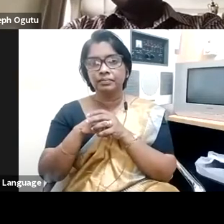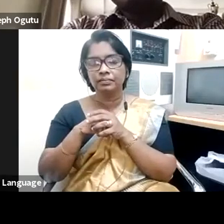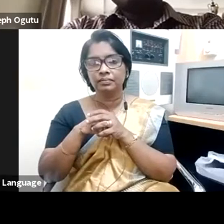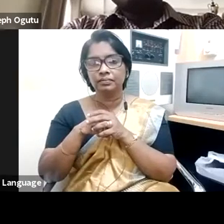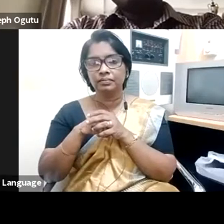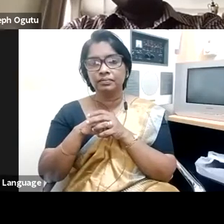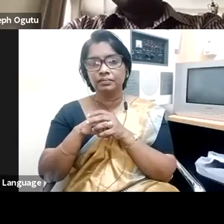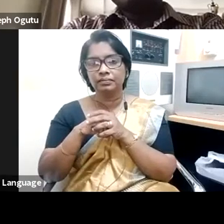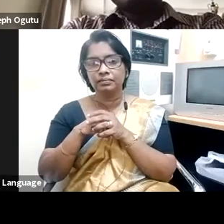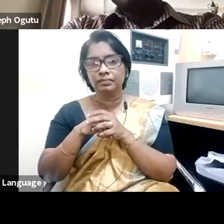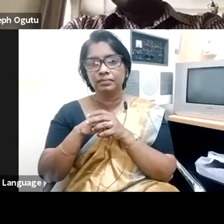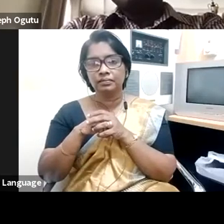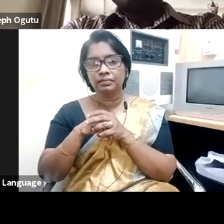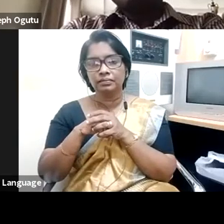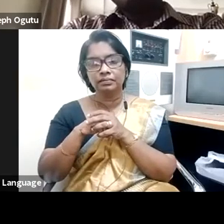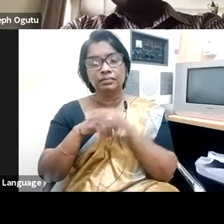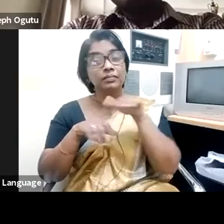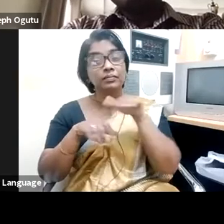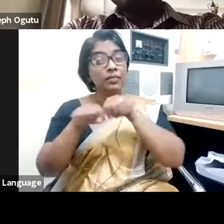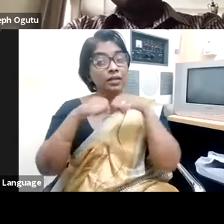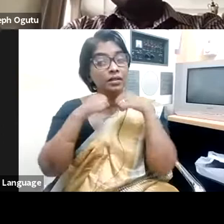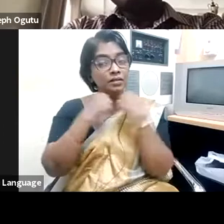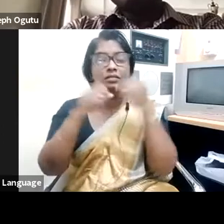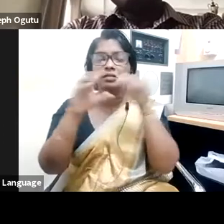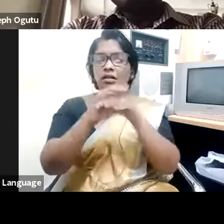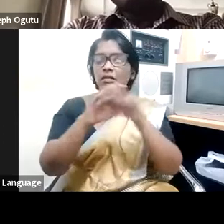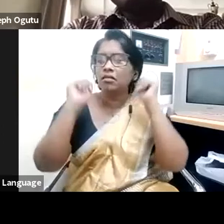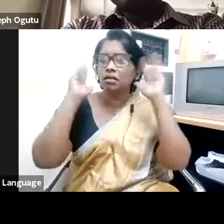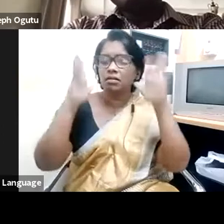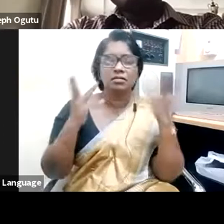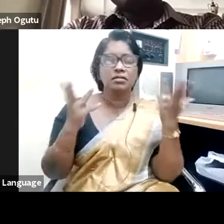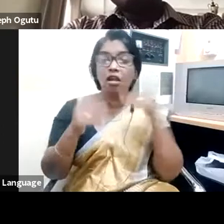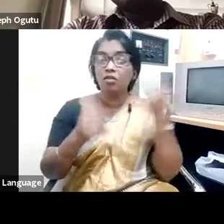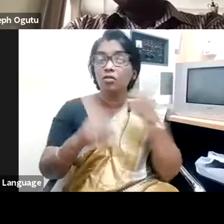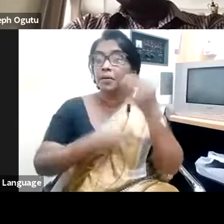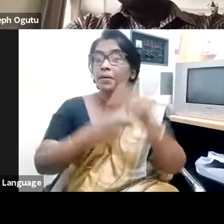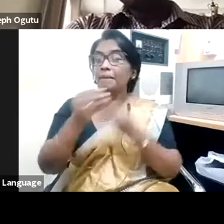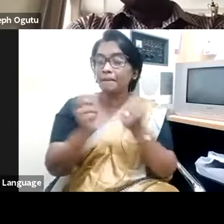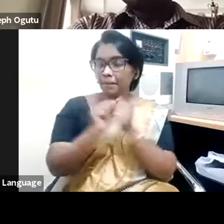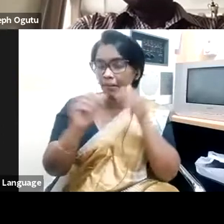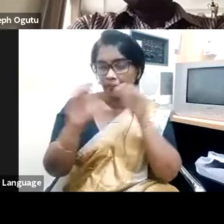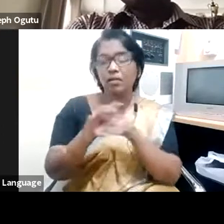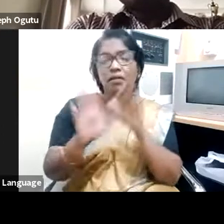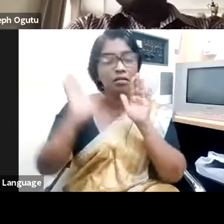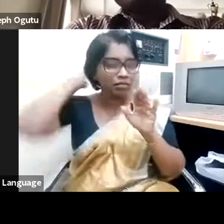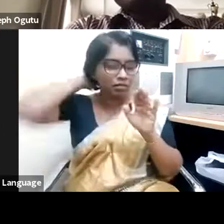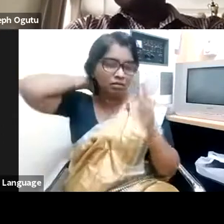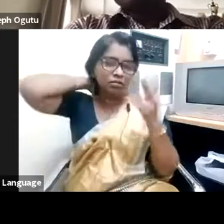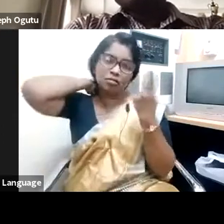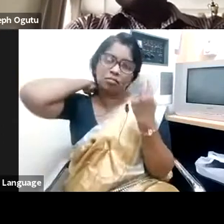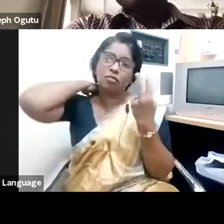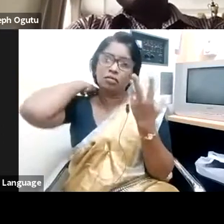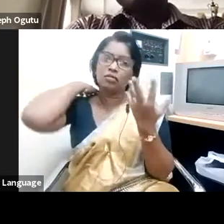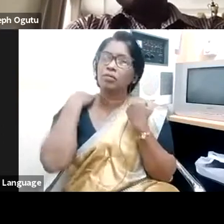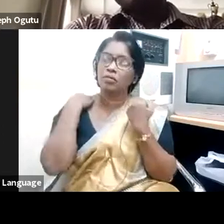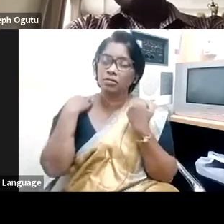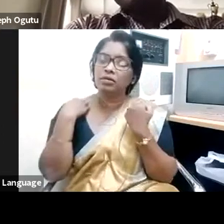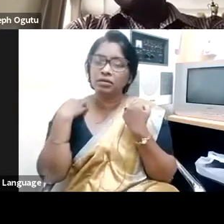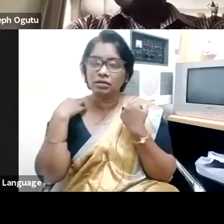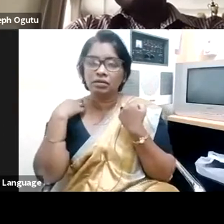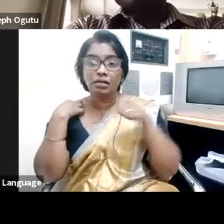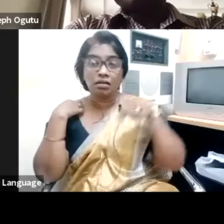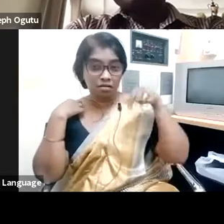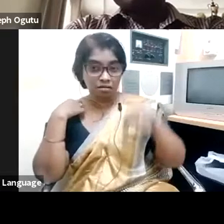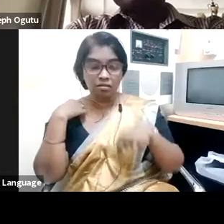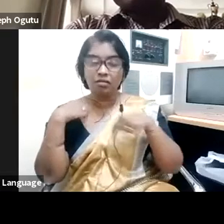To your point, specifically in the femtech arena, we need both. We need both. Actually, today, majority of the sales